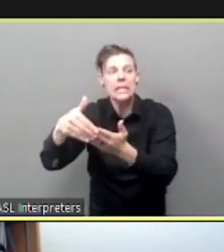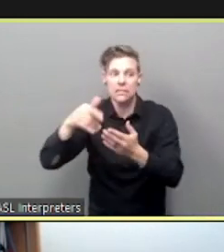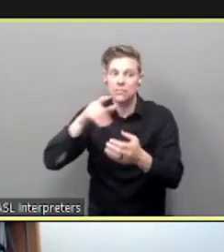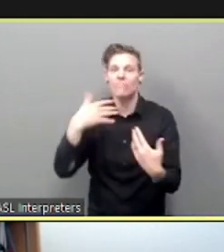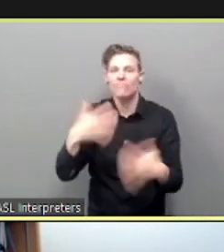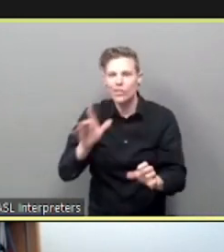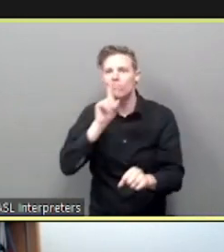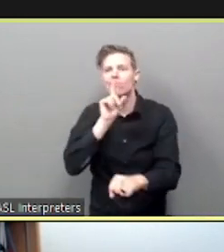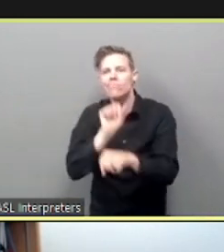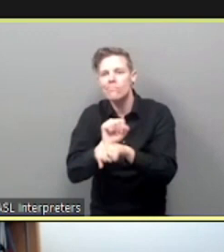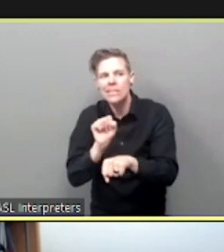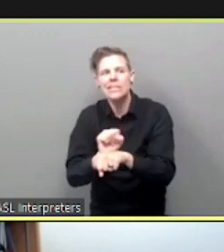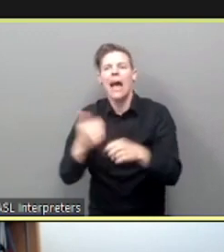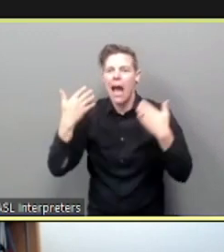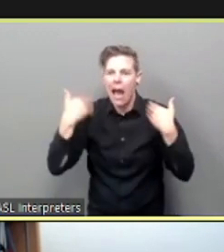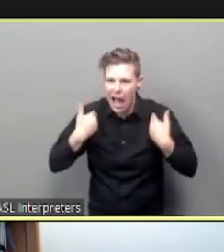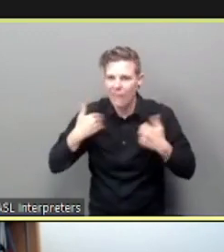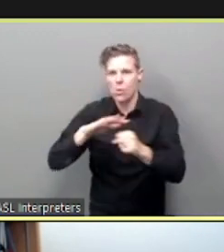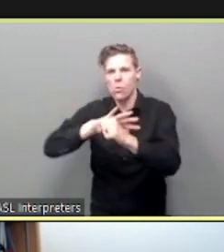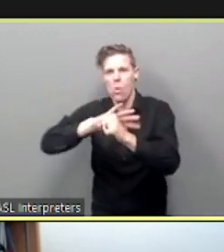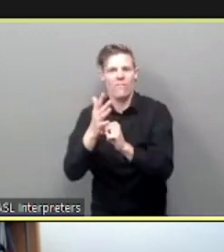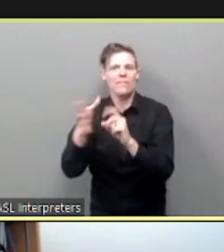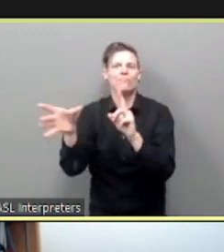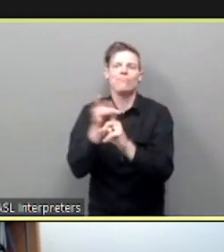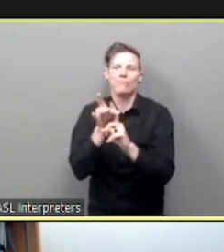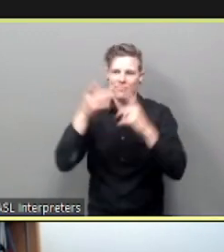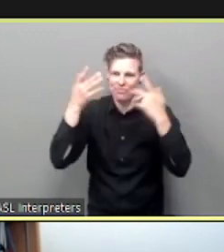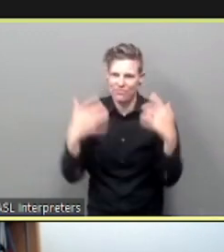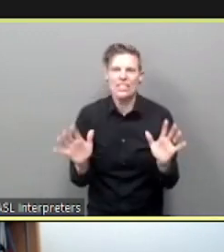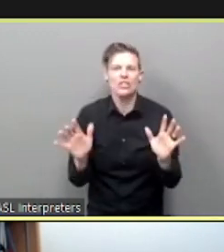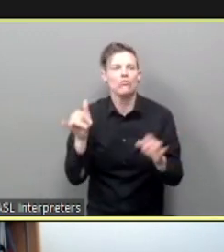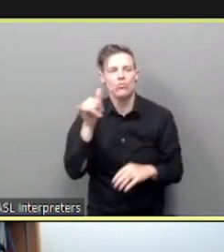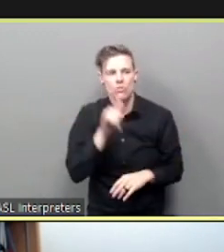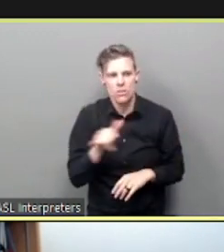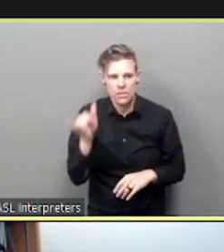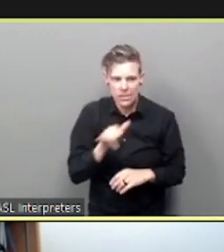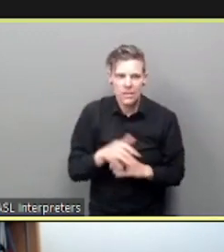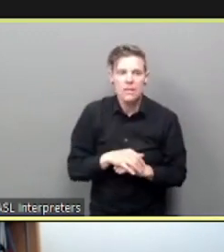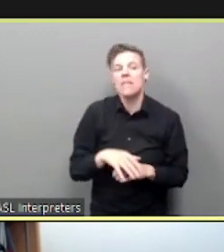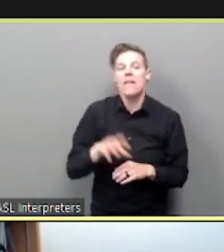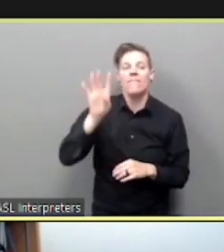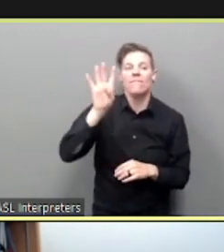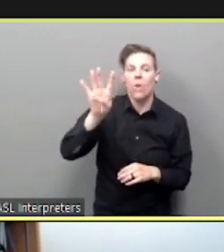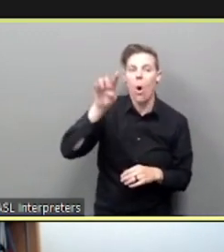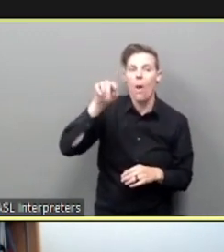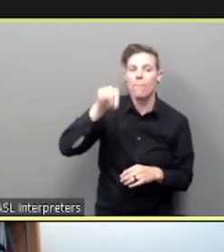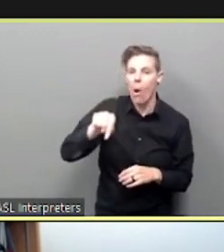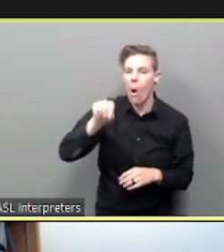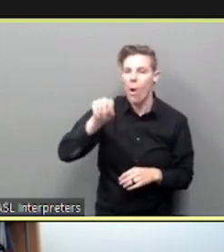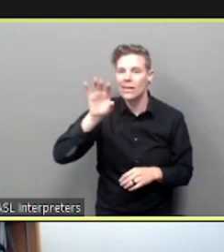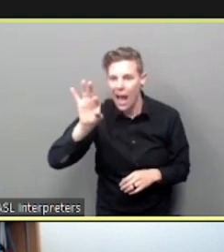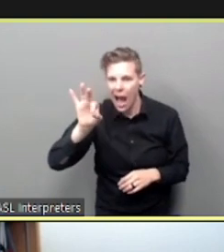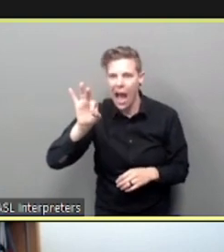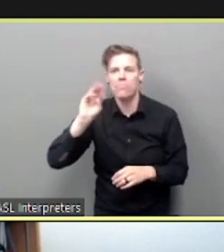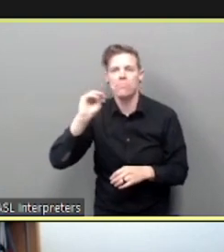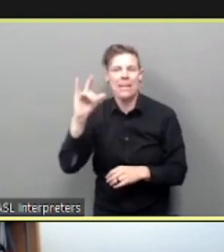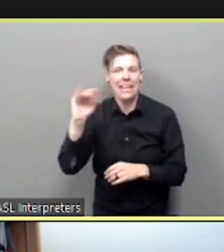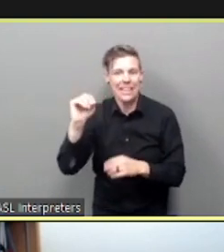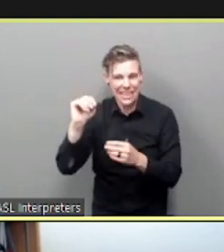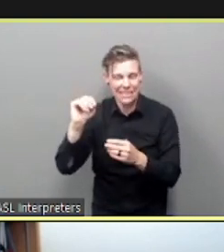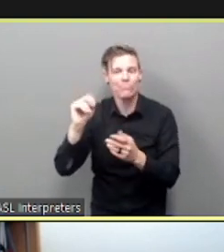over 4.9 million deaths. I think these are just staggering